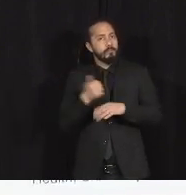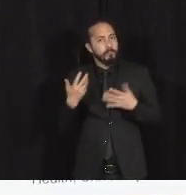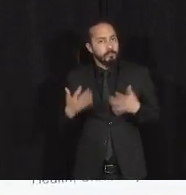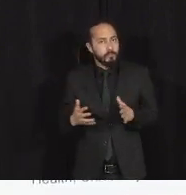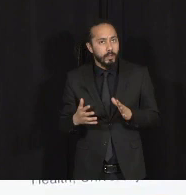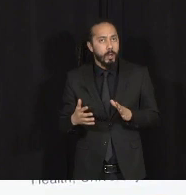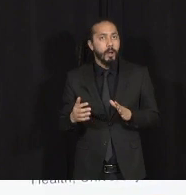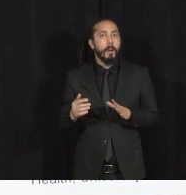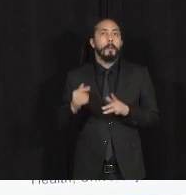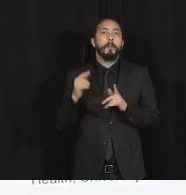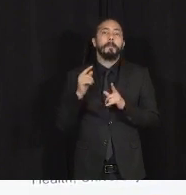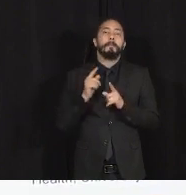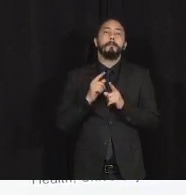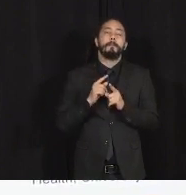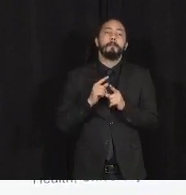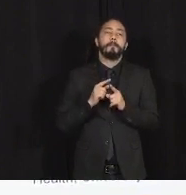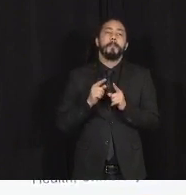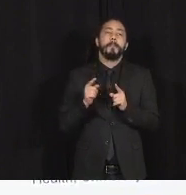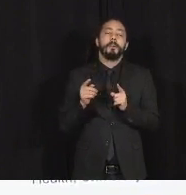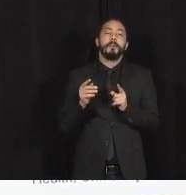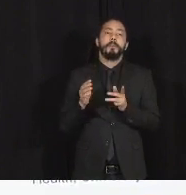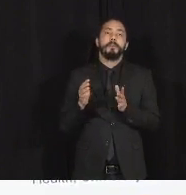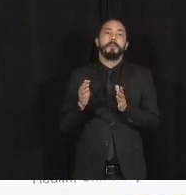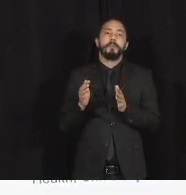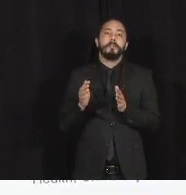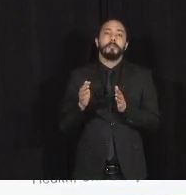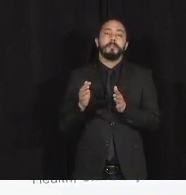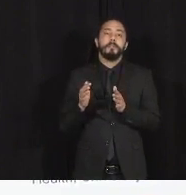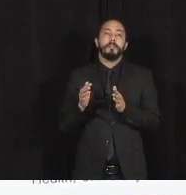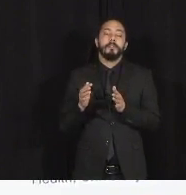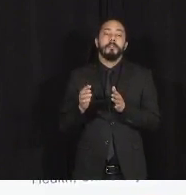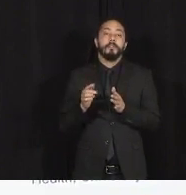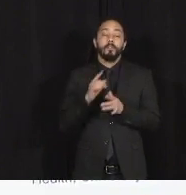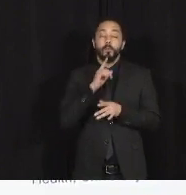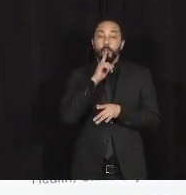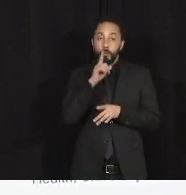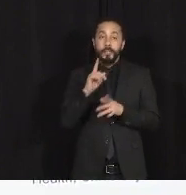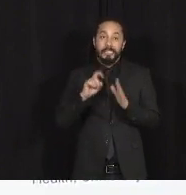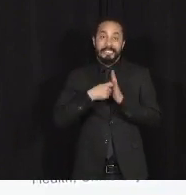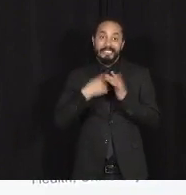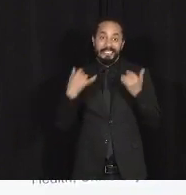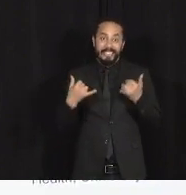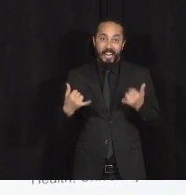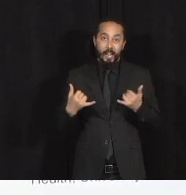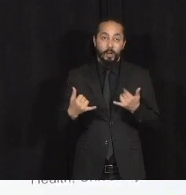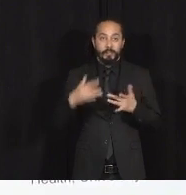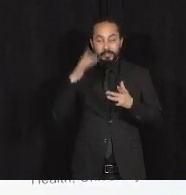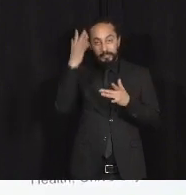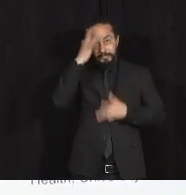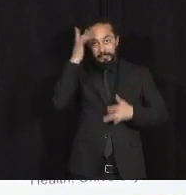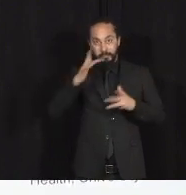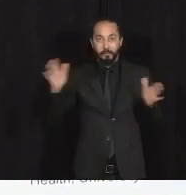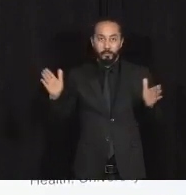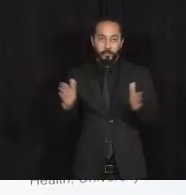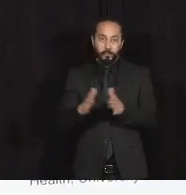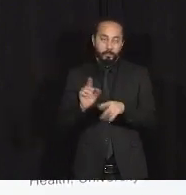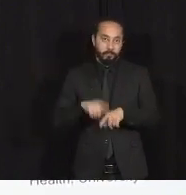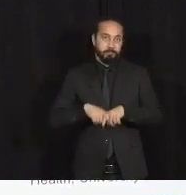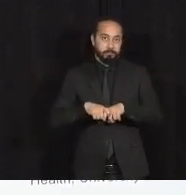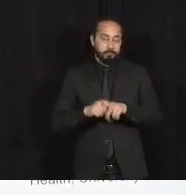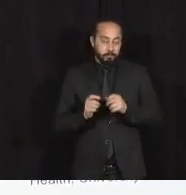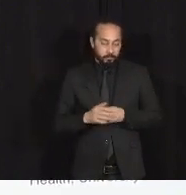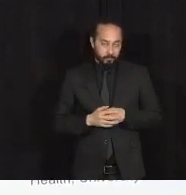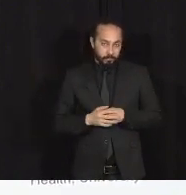now. That's probably the real key at this point, and the single most important thing that we can look at. But as you said, anything that reduces